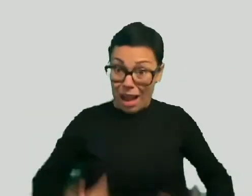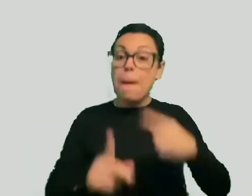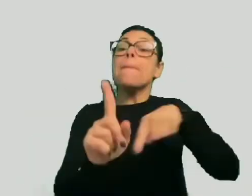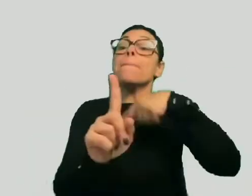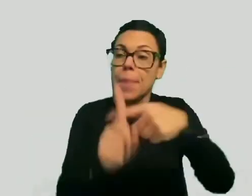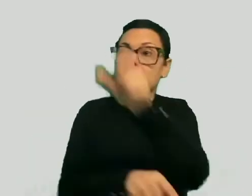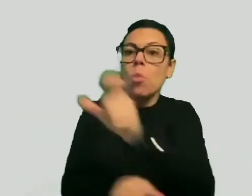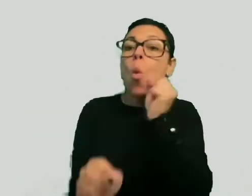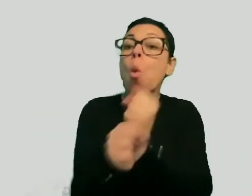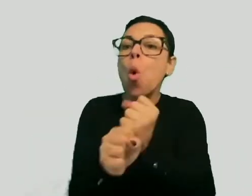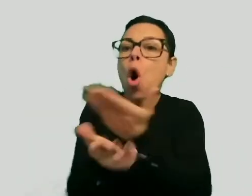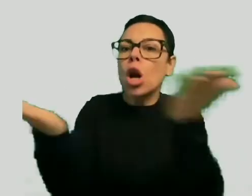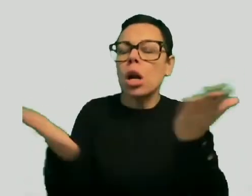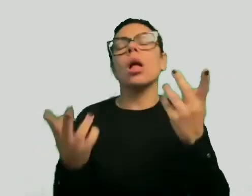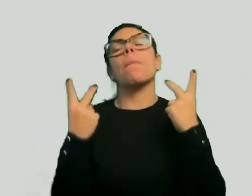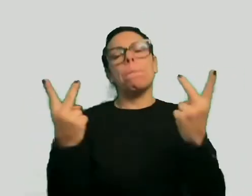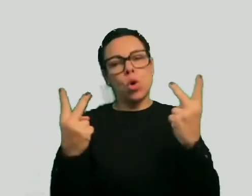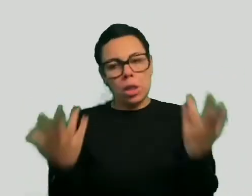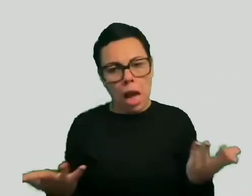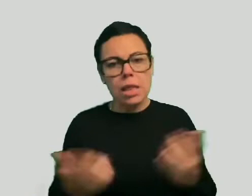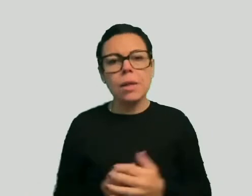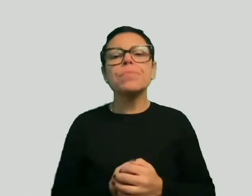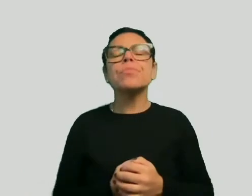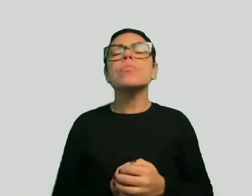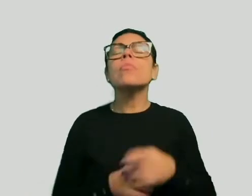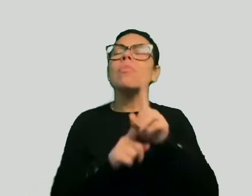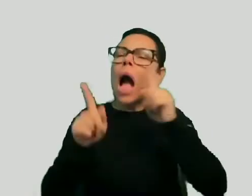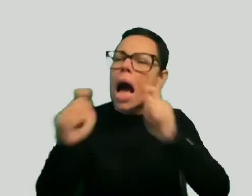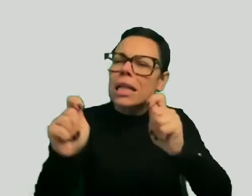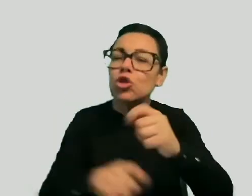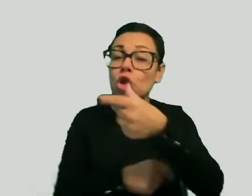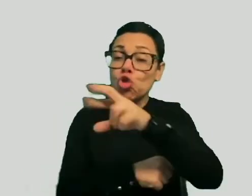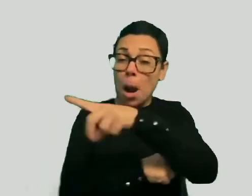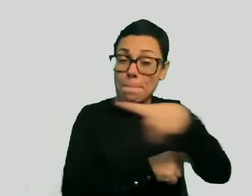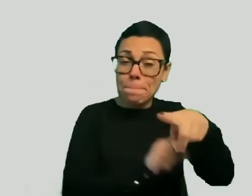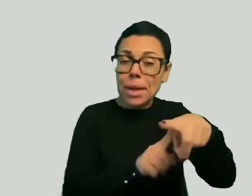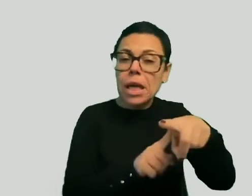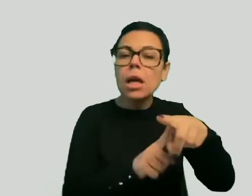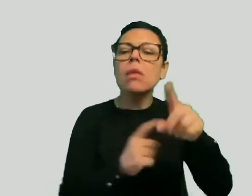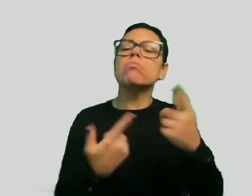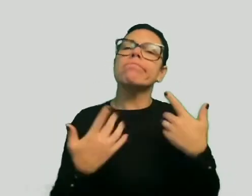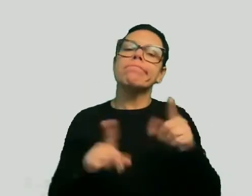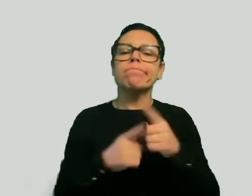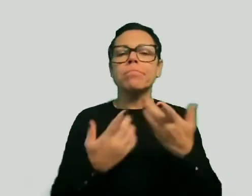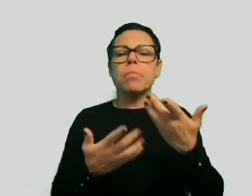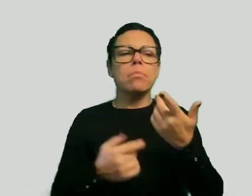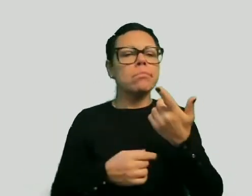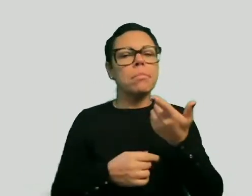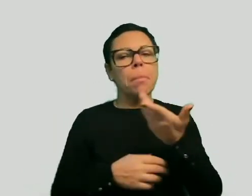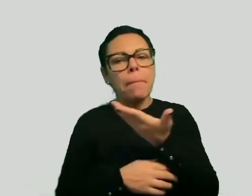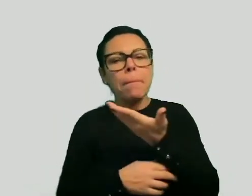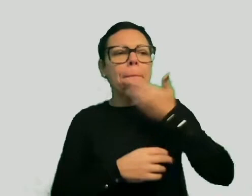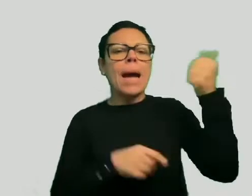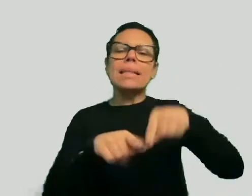spillover effects that benefit the whole society. For example,